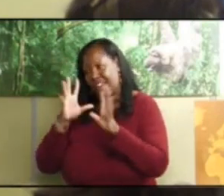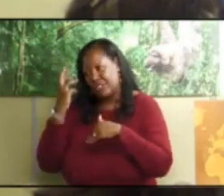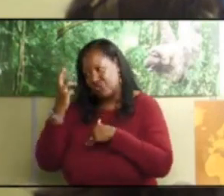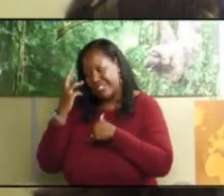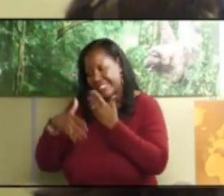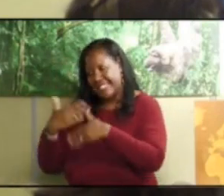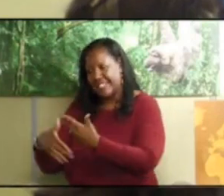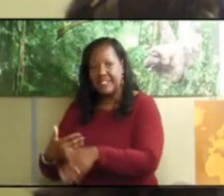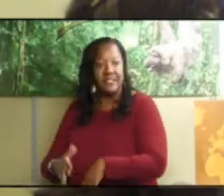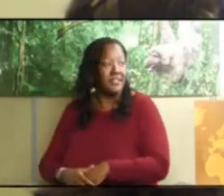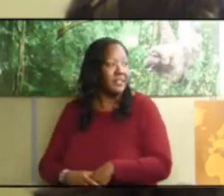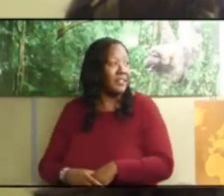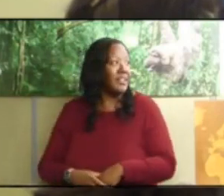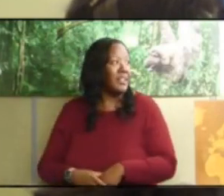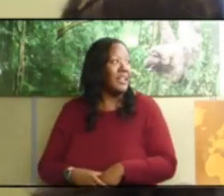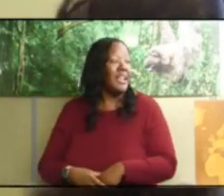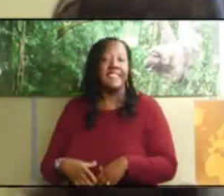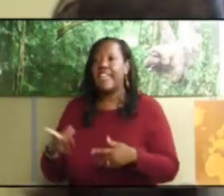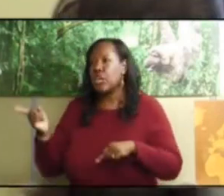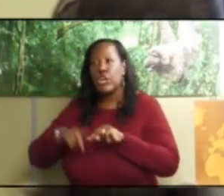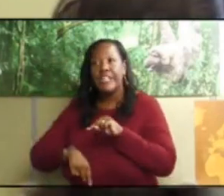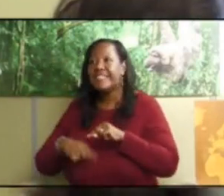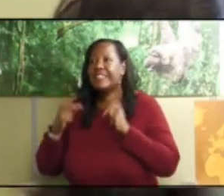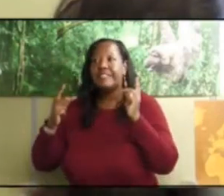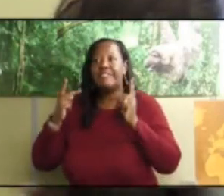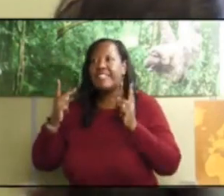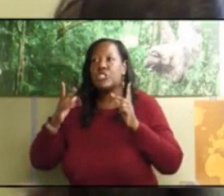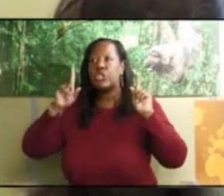visitor testing when, they couldn't do that.